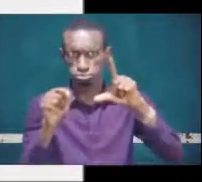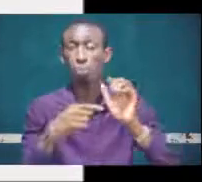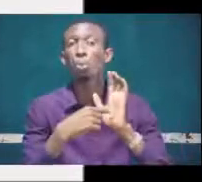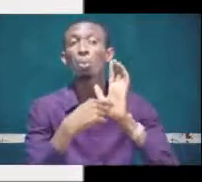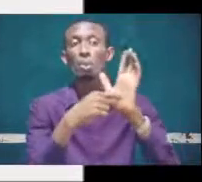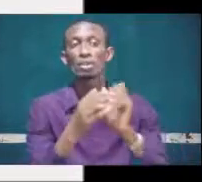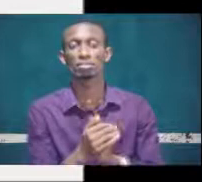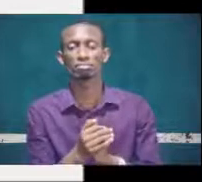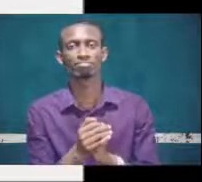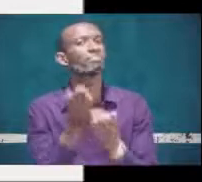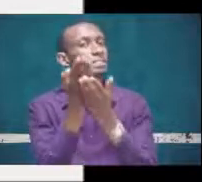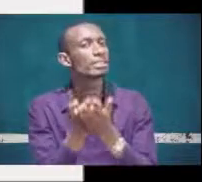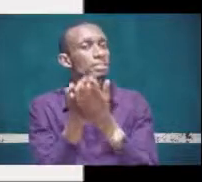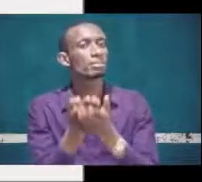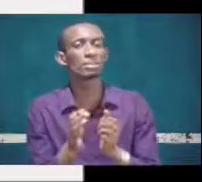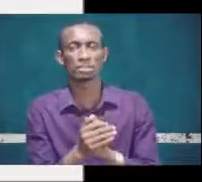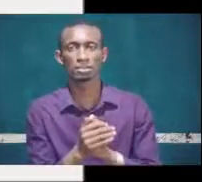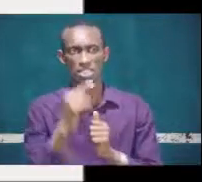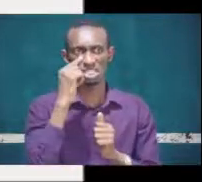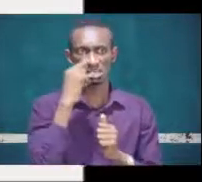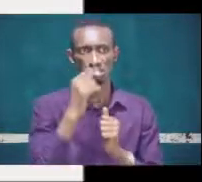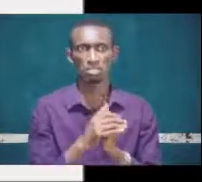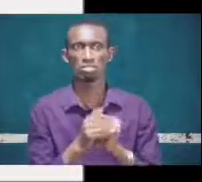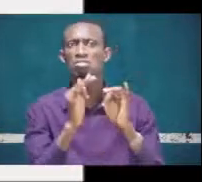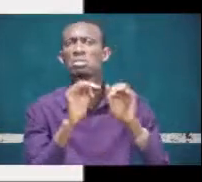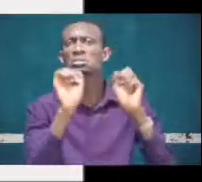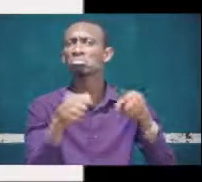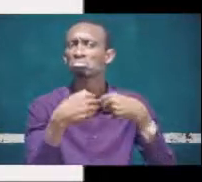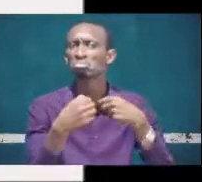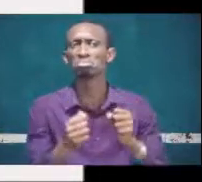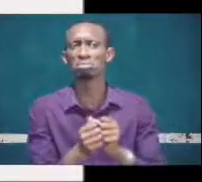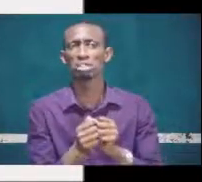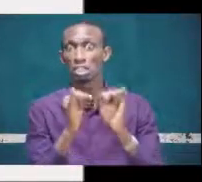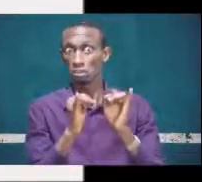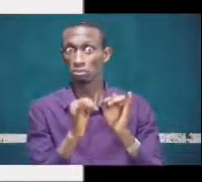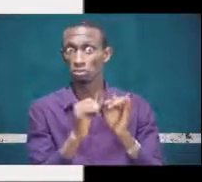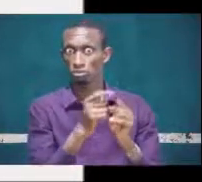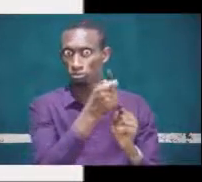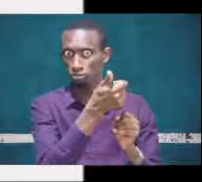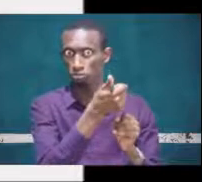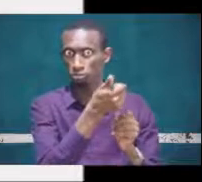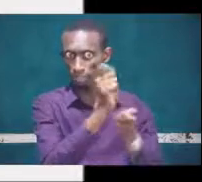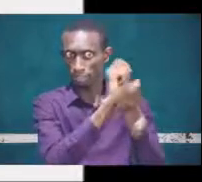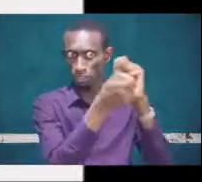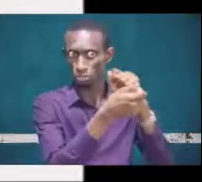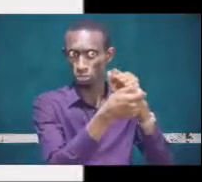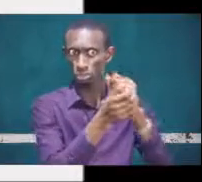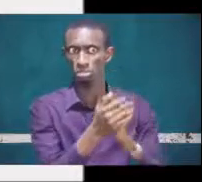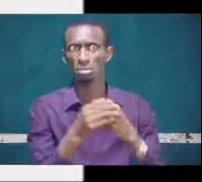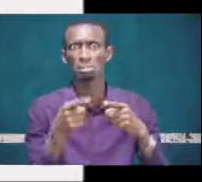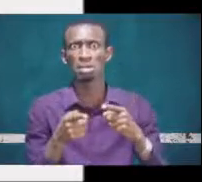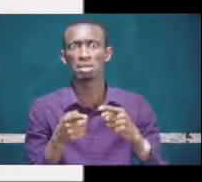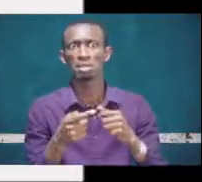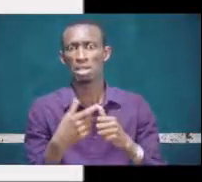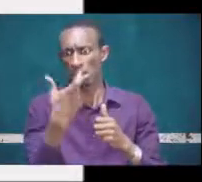show demand for a commodity that does not change when price changes. Here price is changing, but quantity demanded